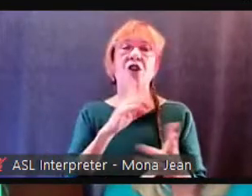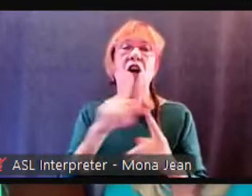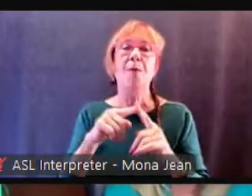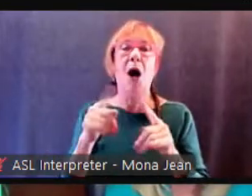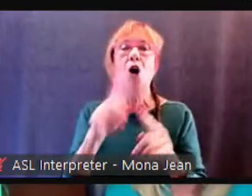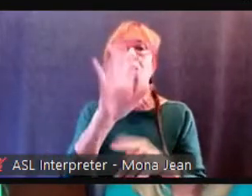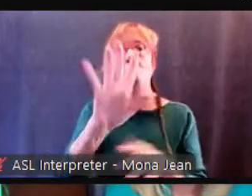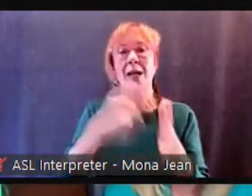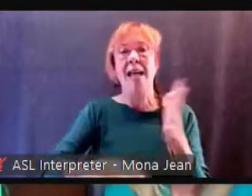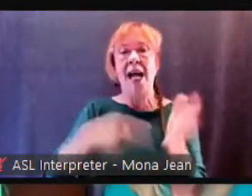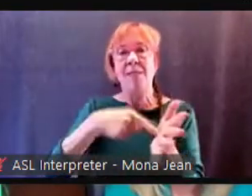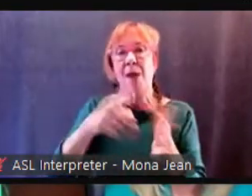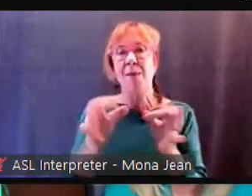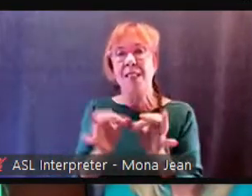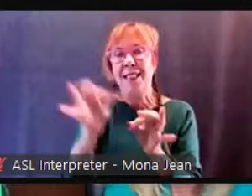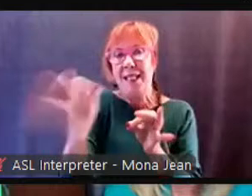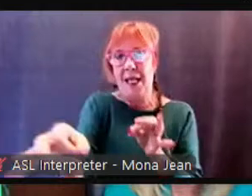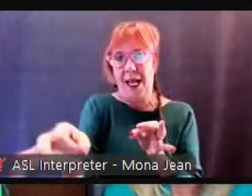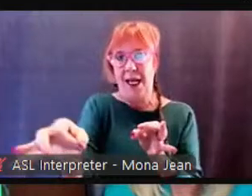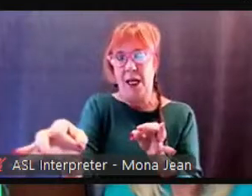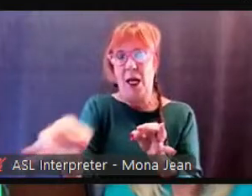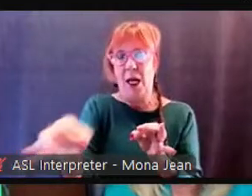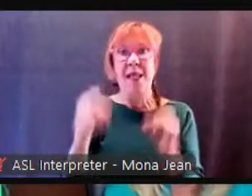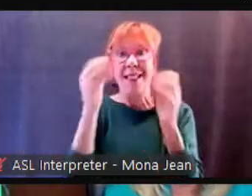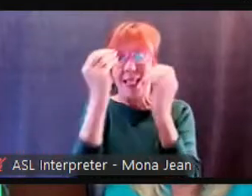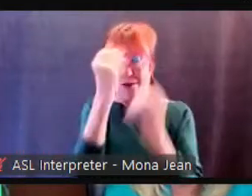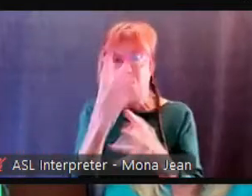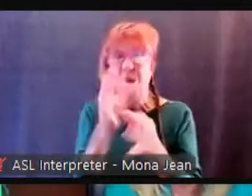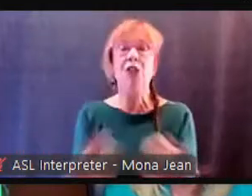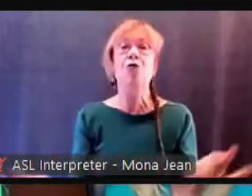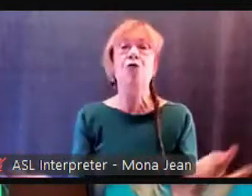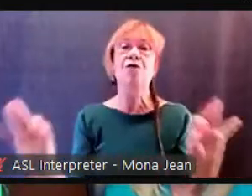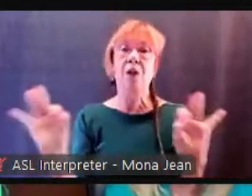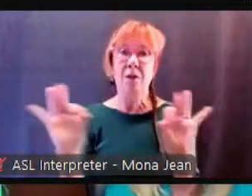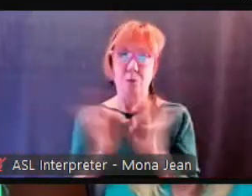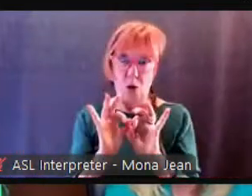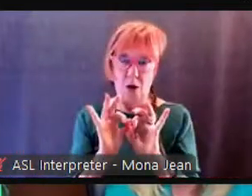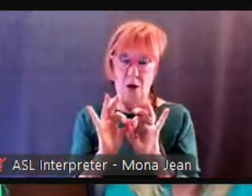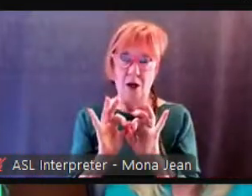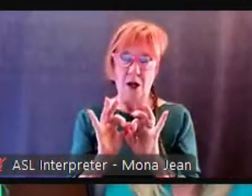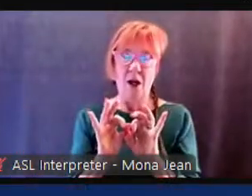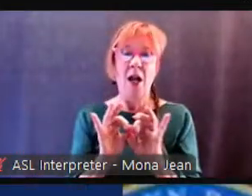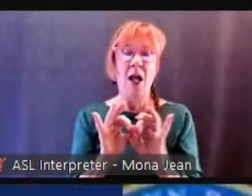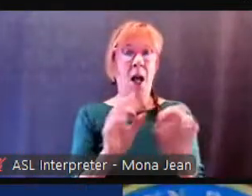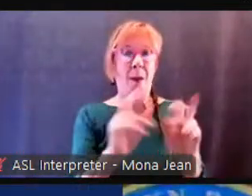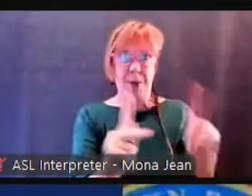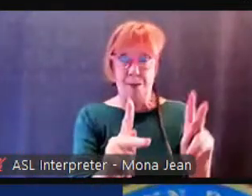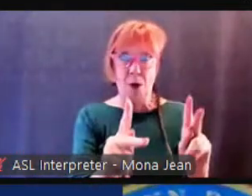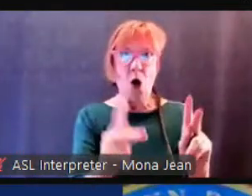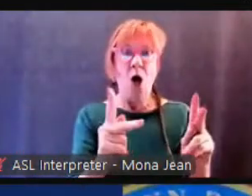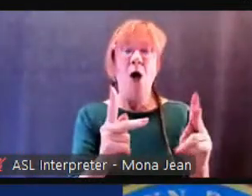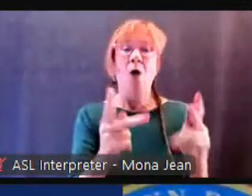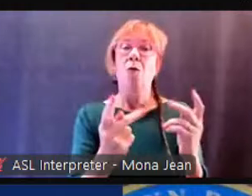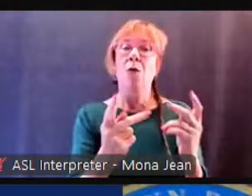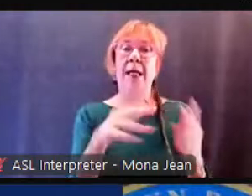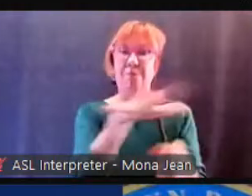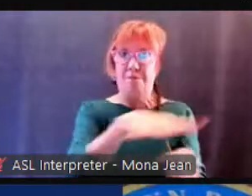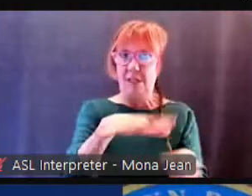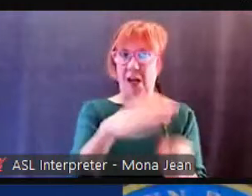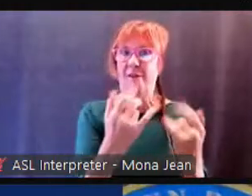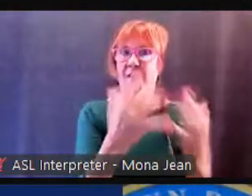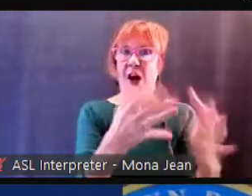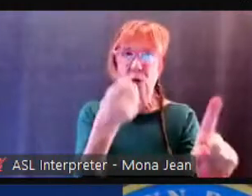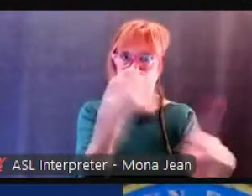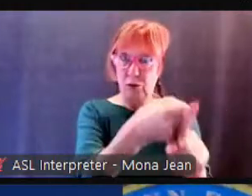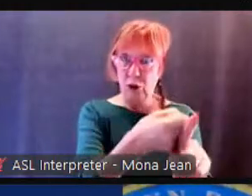tax payments. This information is critically important. Fire impacted residents need to know that they don't have to pay